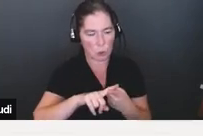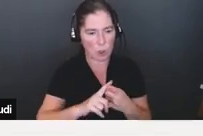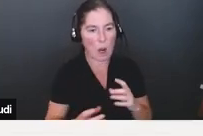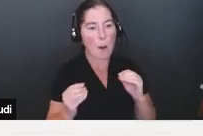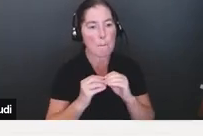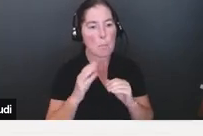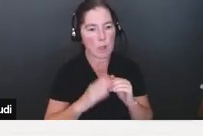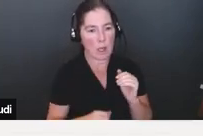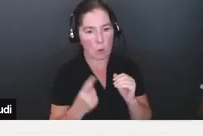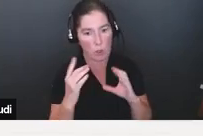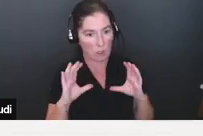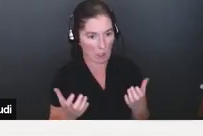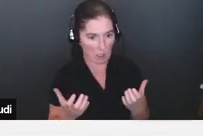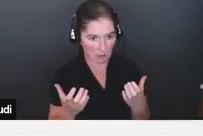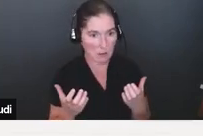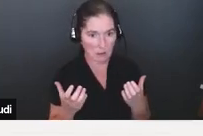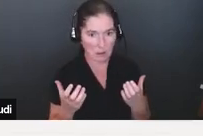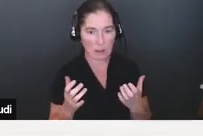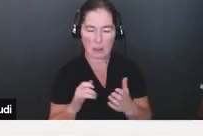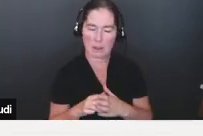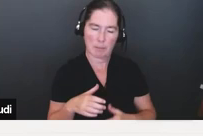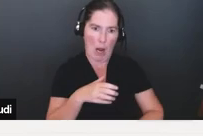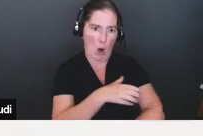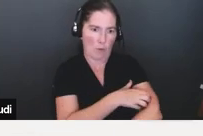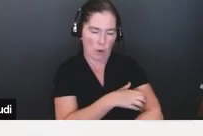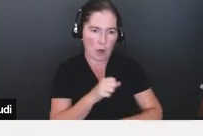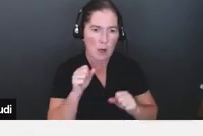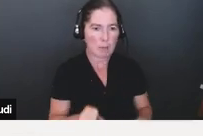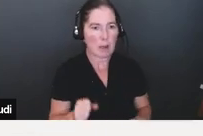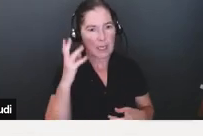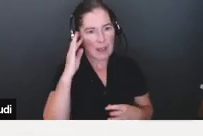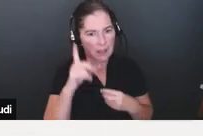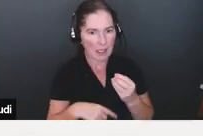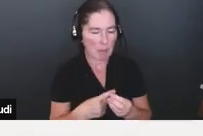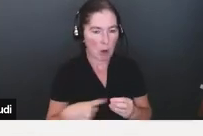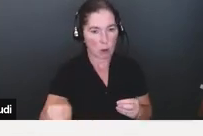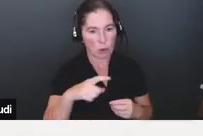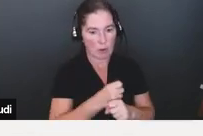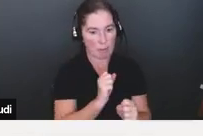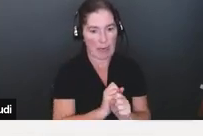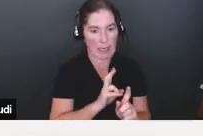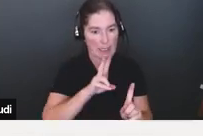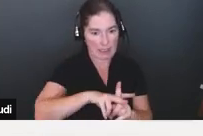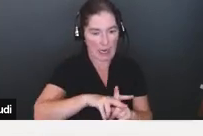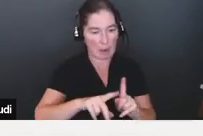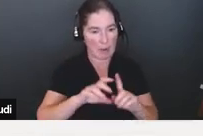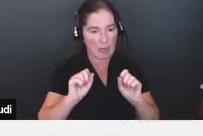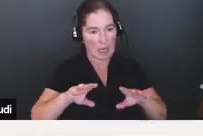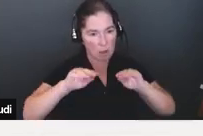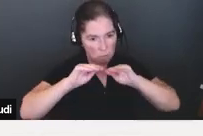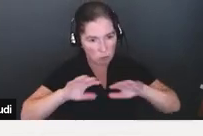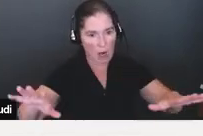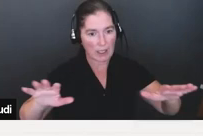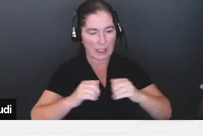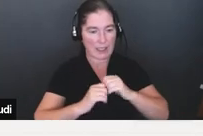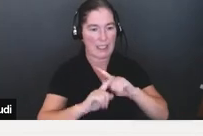more than one class. So this is really powerful to be able to think about you're creating an assignment, but you can have it broadcast or assigned in